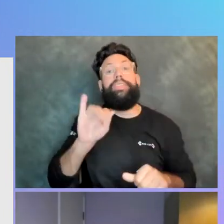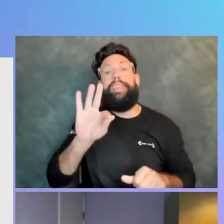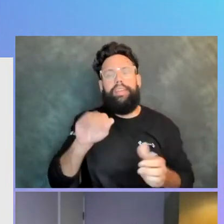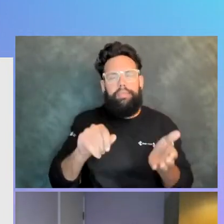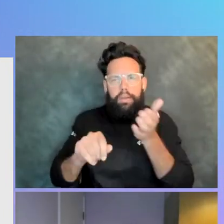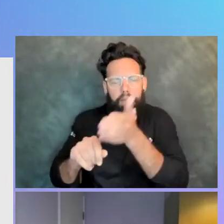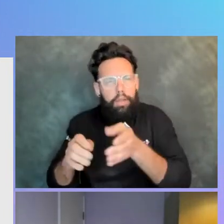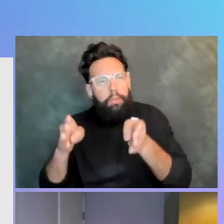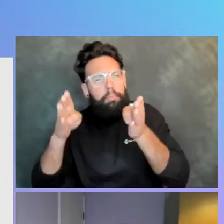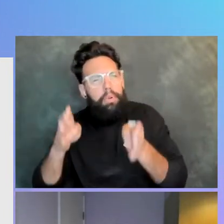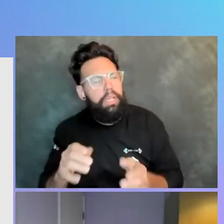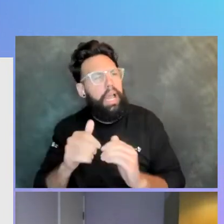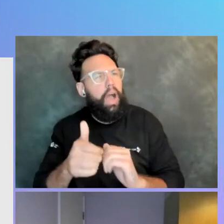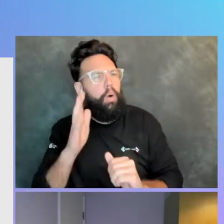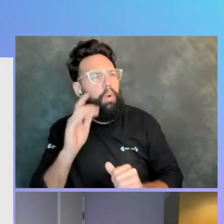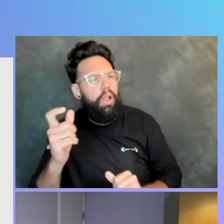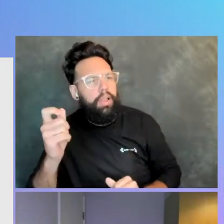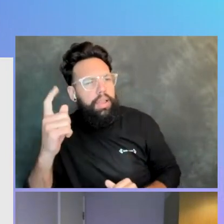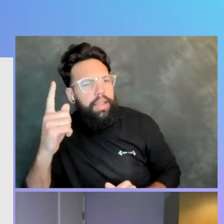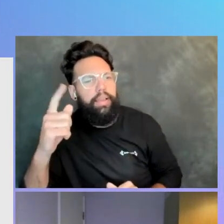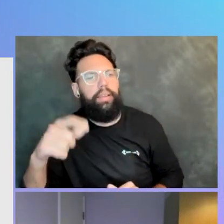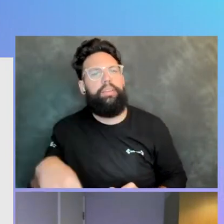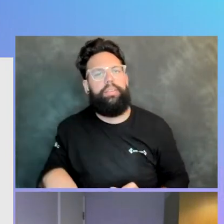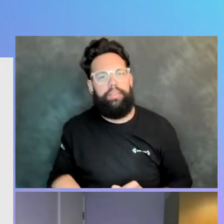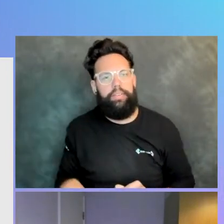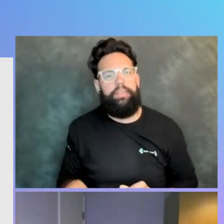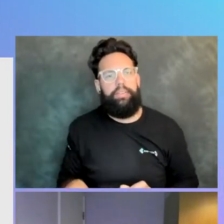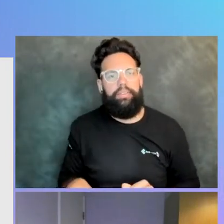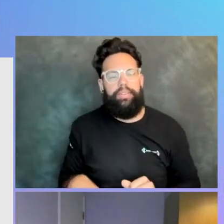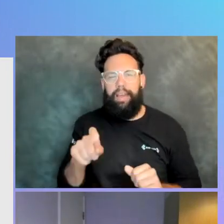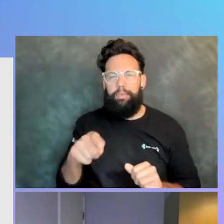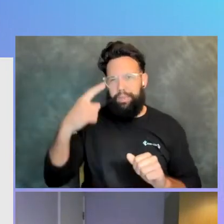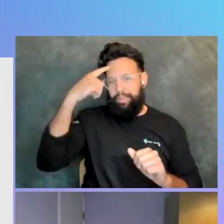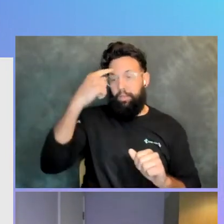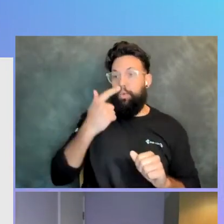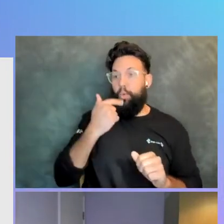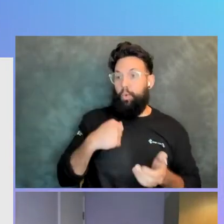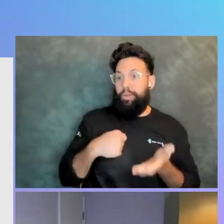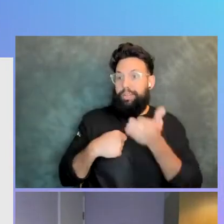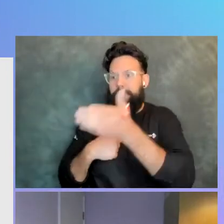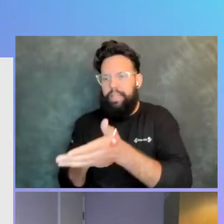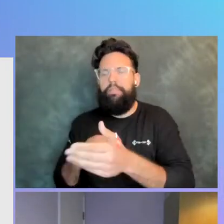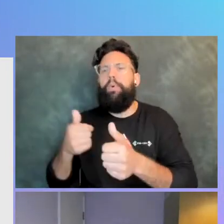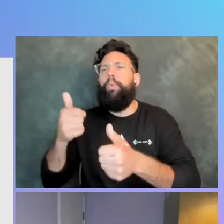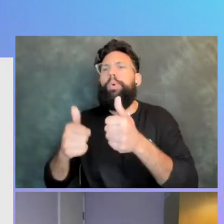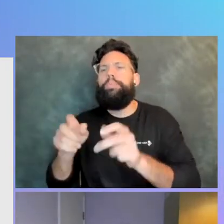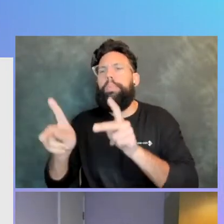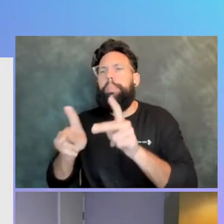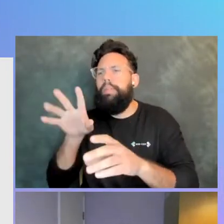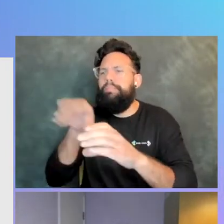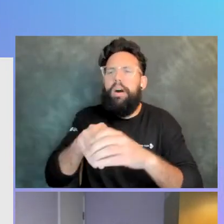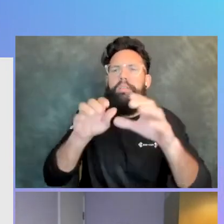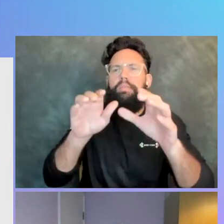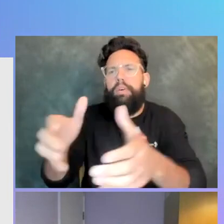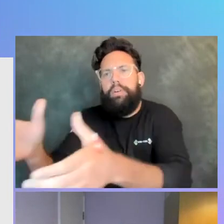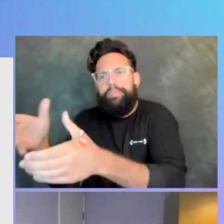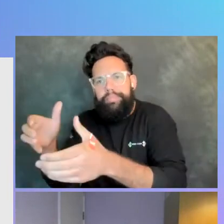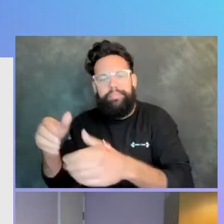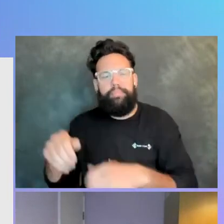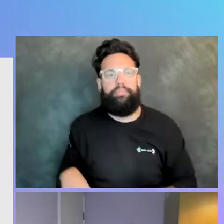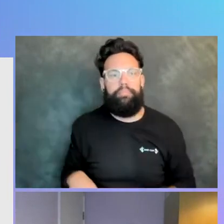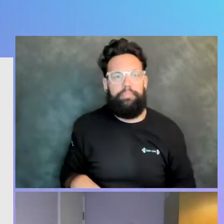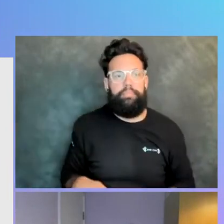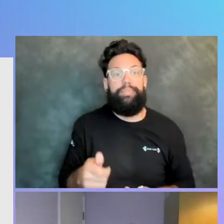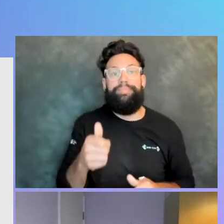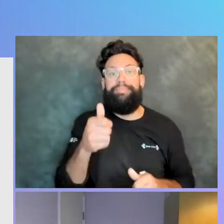such as copy on withdrawing consent or demographic requirements, etc., specifying and reiterating any